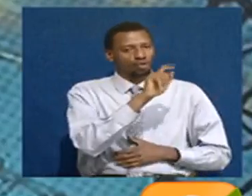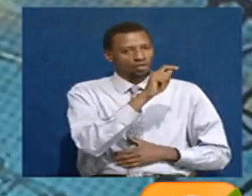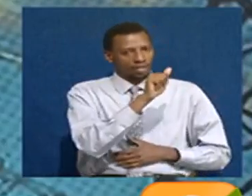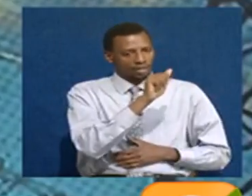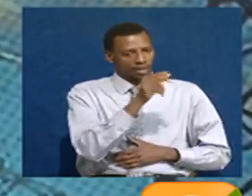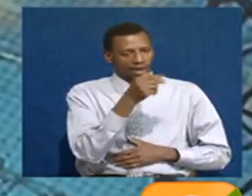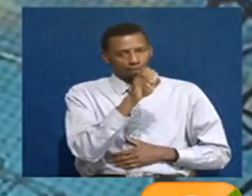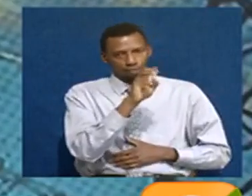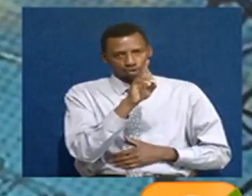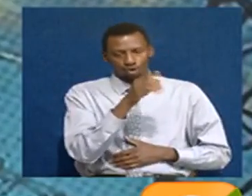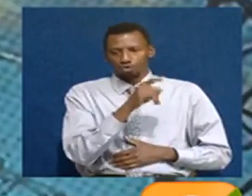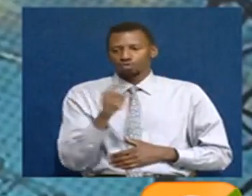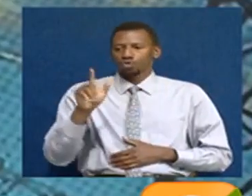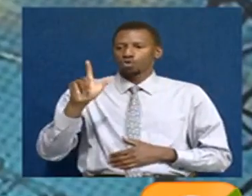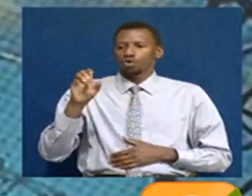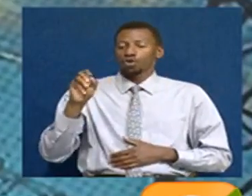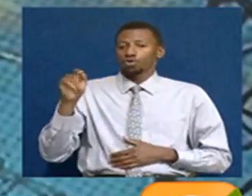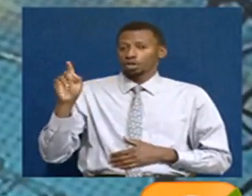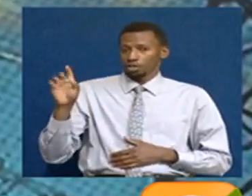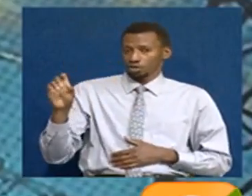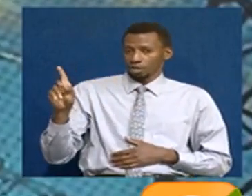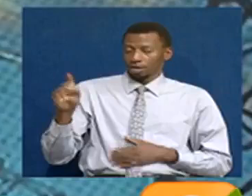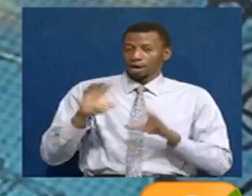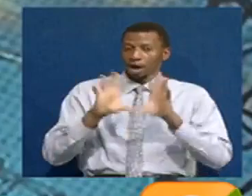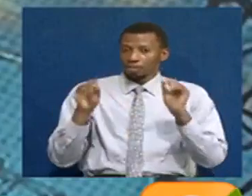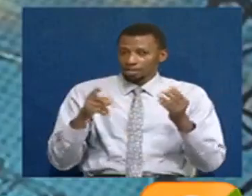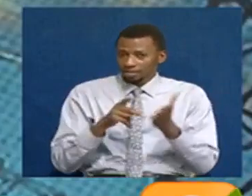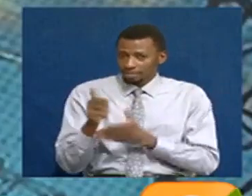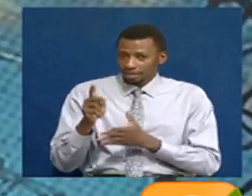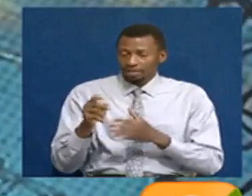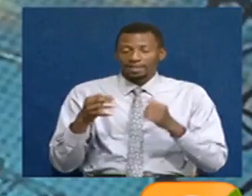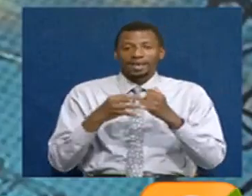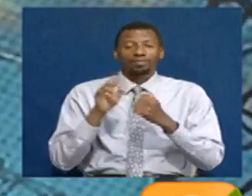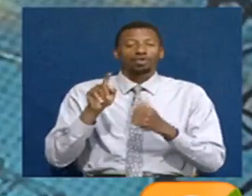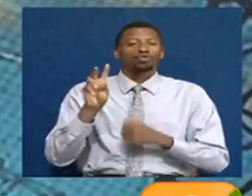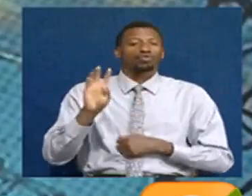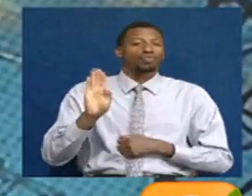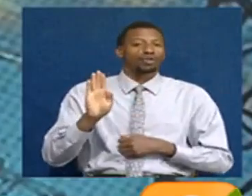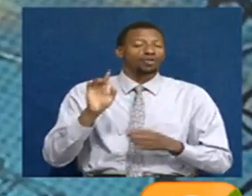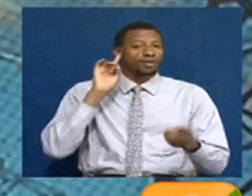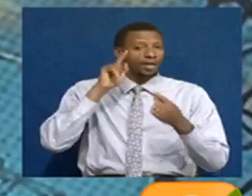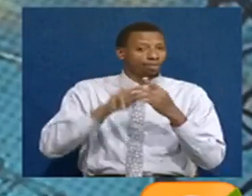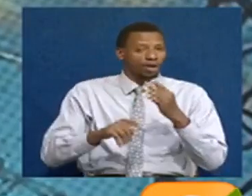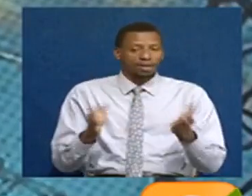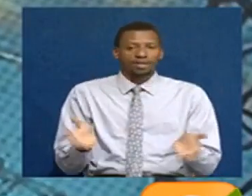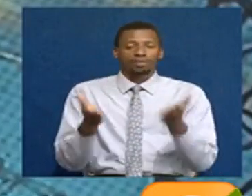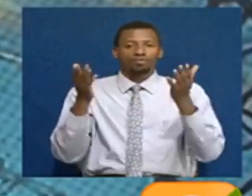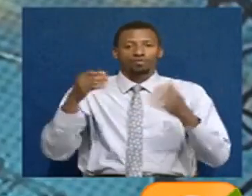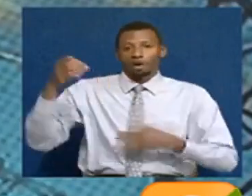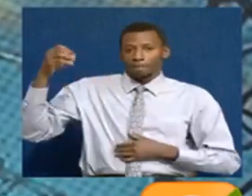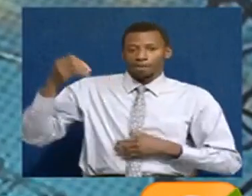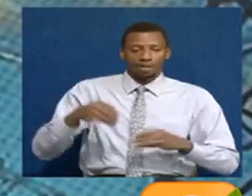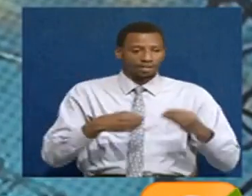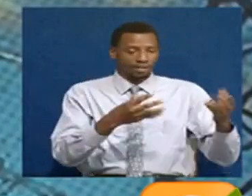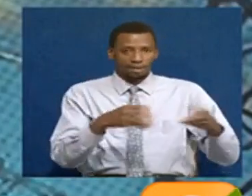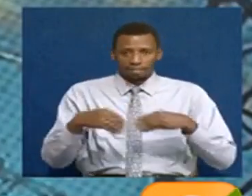line. This high voltage power line, built at a cost of 2.8 billion shillings, is set to improve electricity supply in Kajiado and